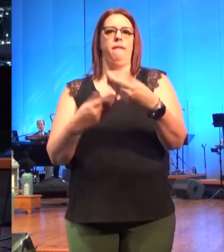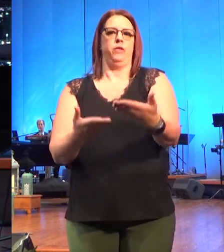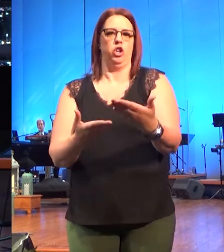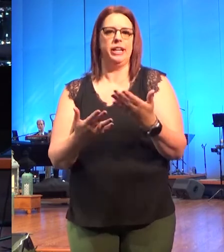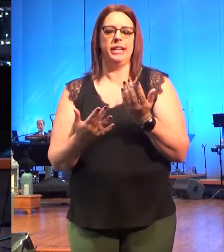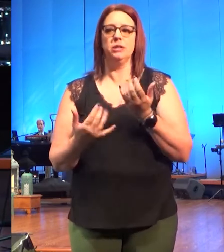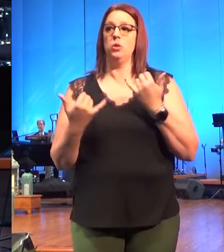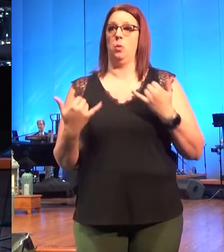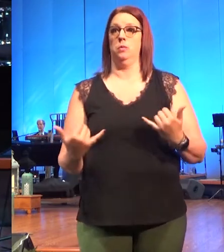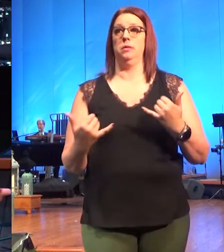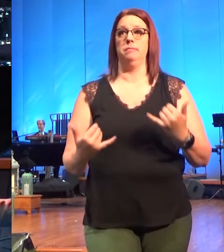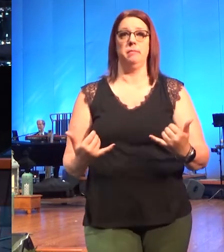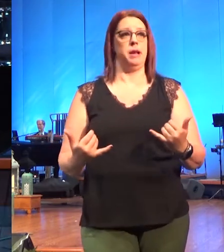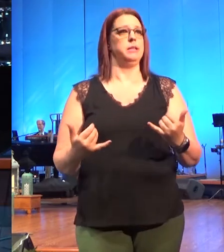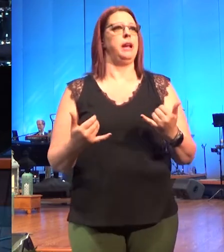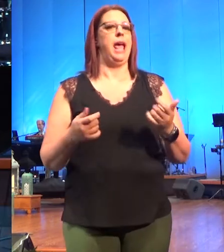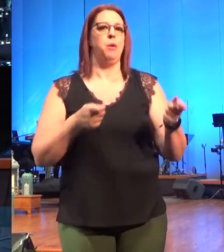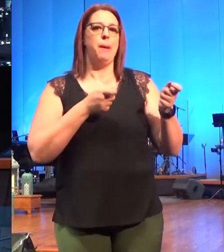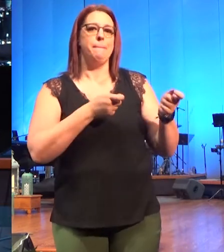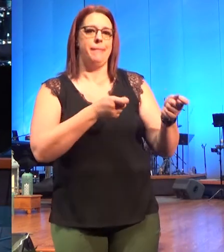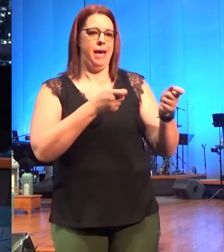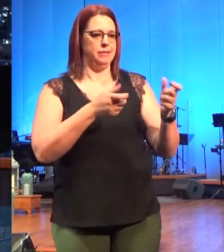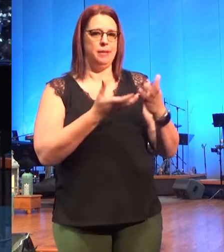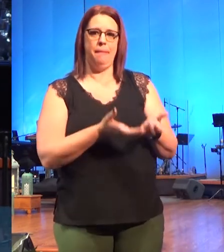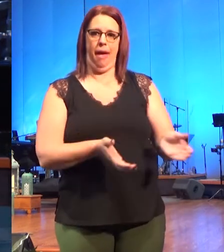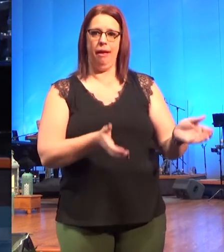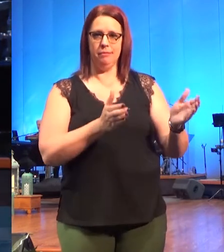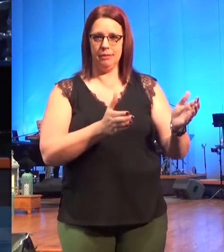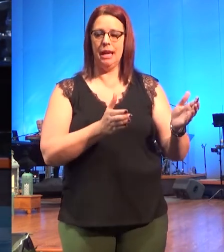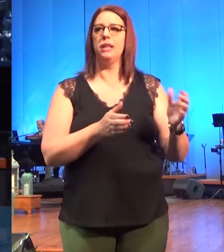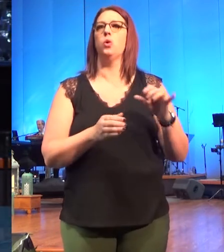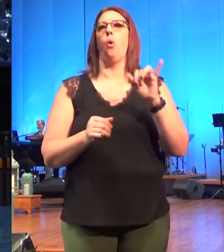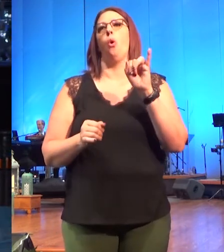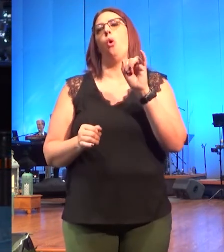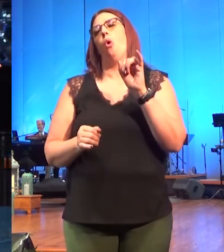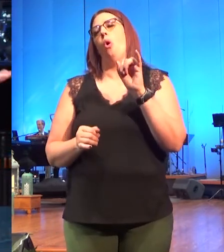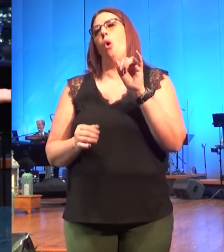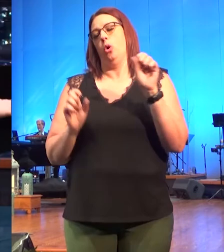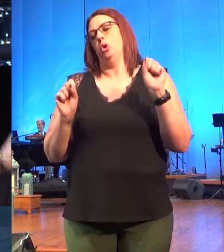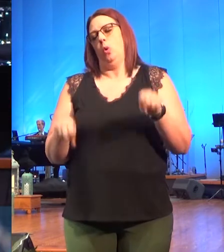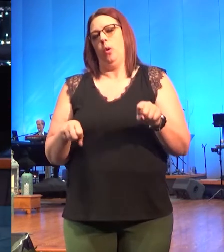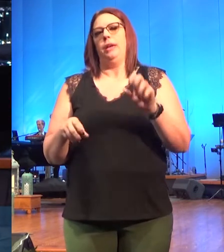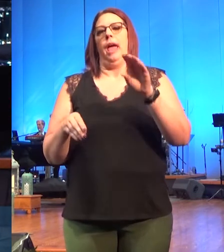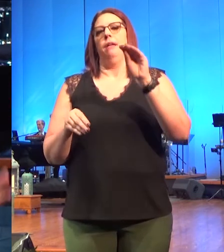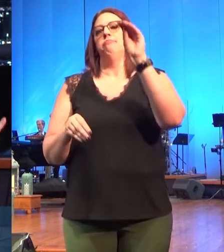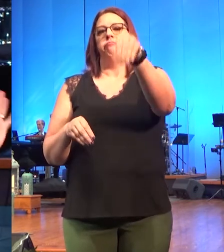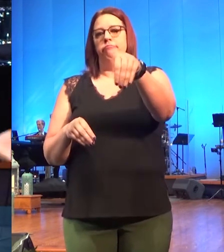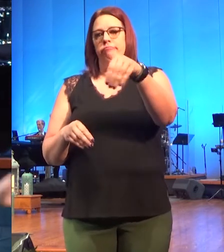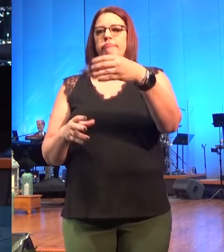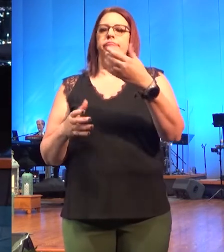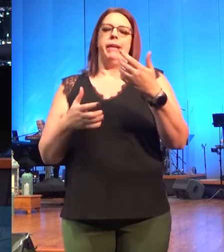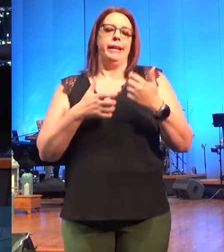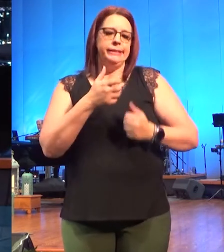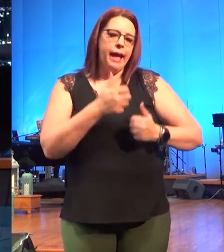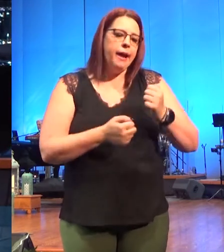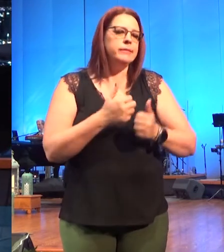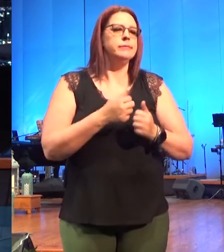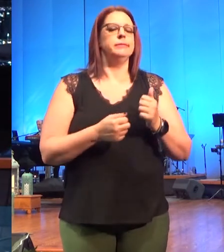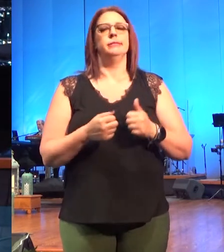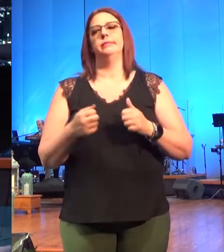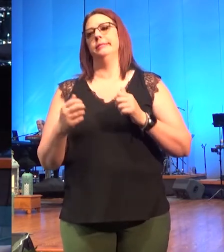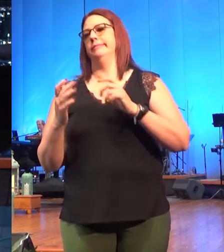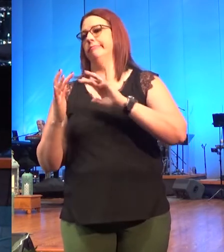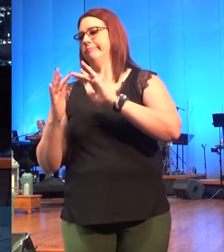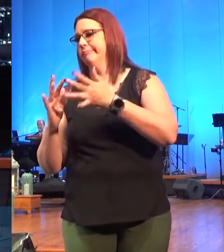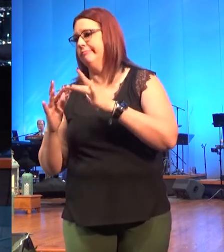invite your contributions as we pass the baskets, or you can give the baskets in the lobby, or You can text to give, you can go to the website to give, you